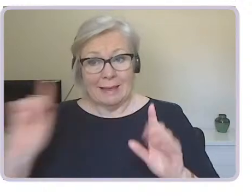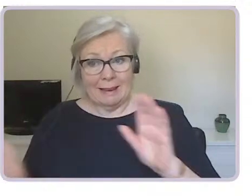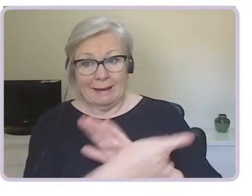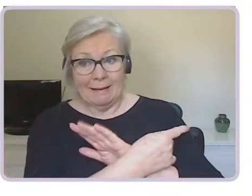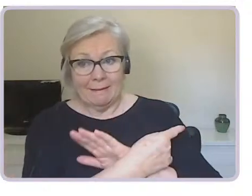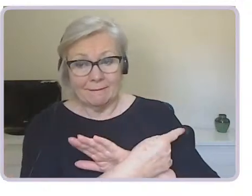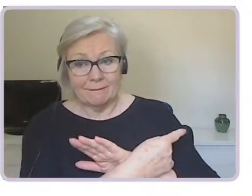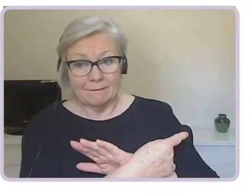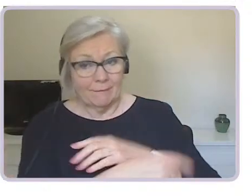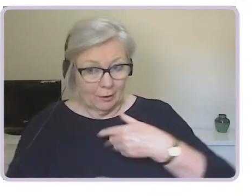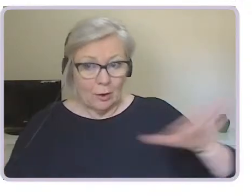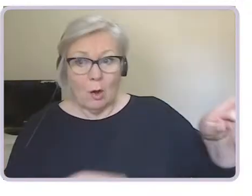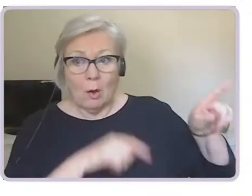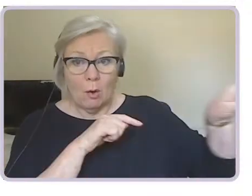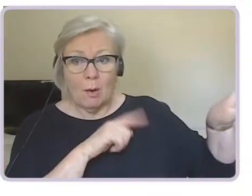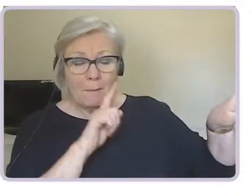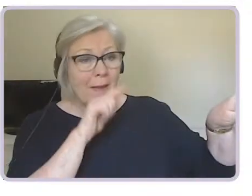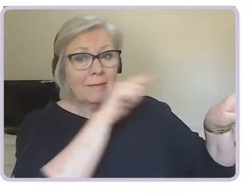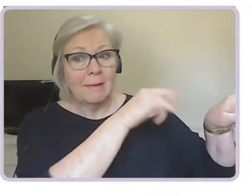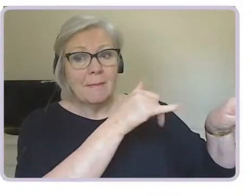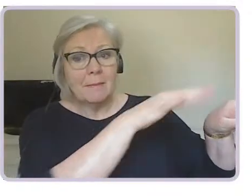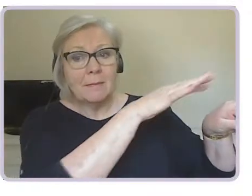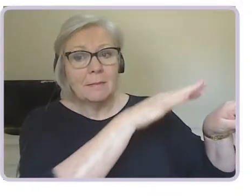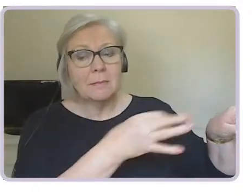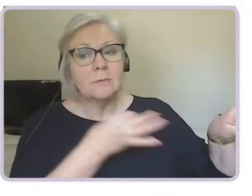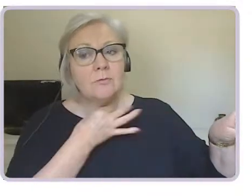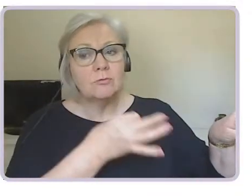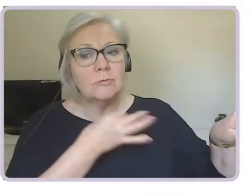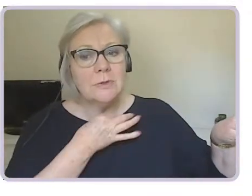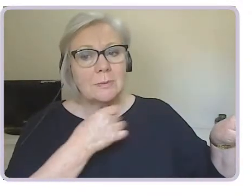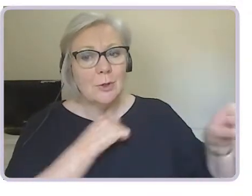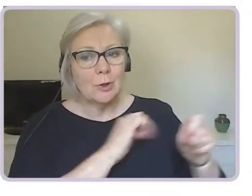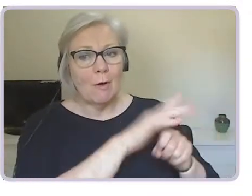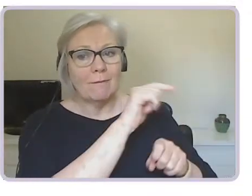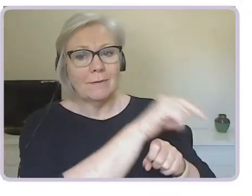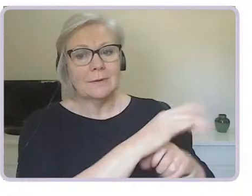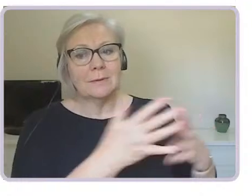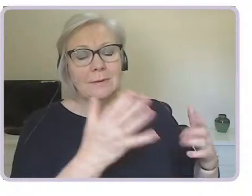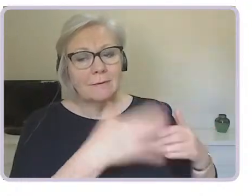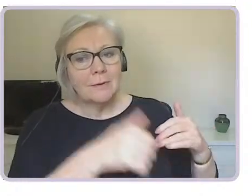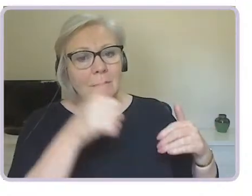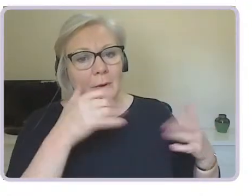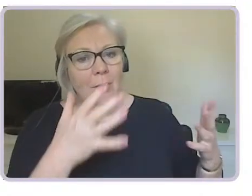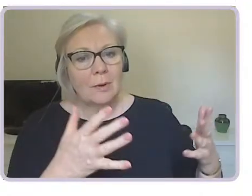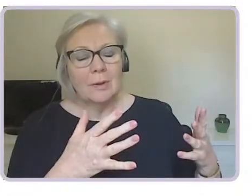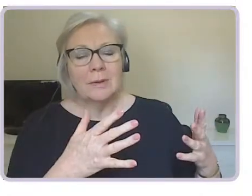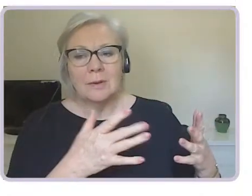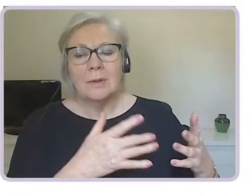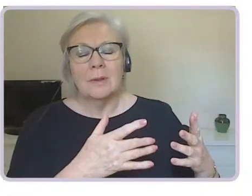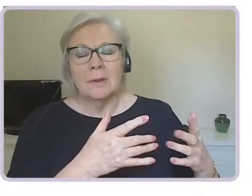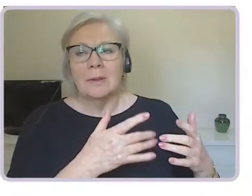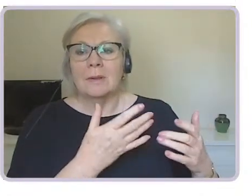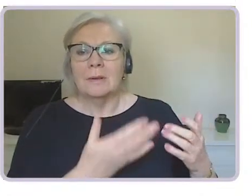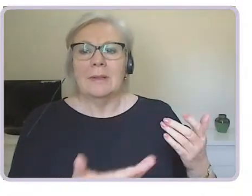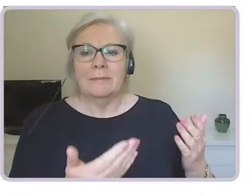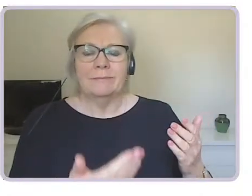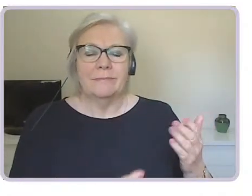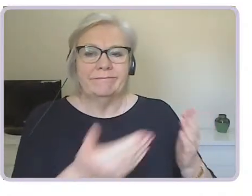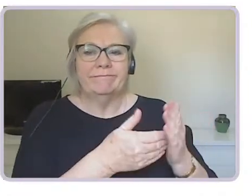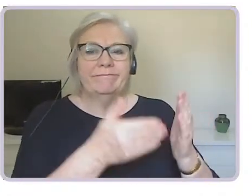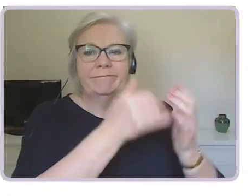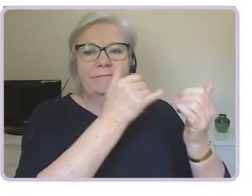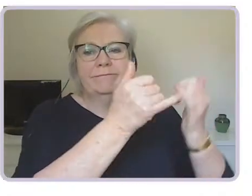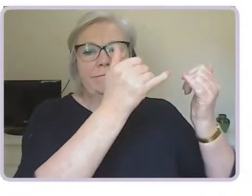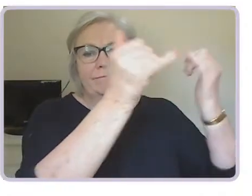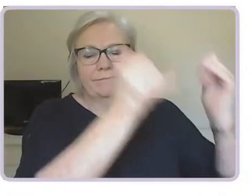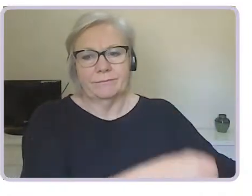going somewhere else could be unsafe because of COVID, I mean, that is just an extra layer. And for